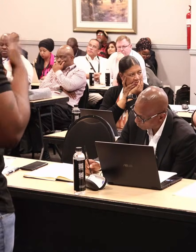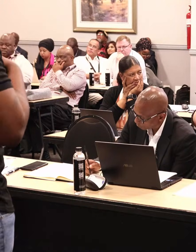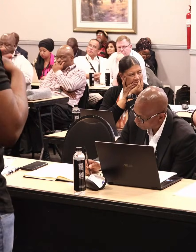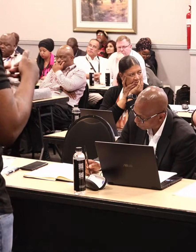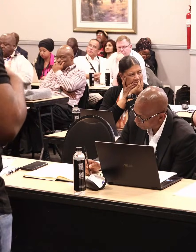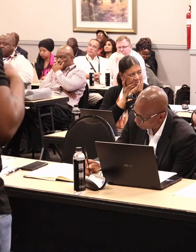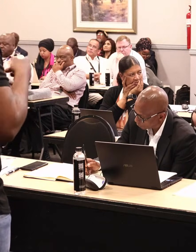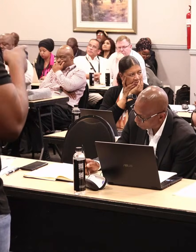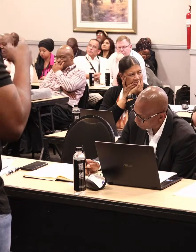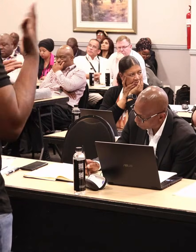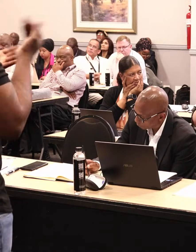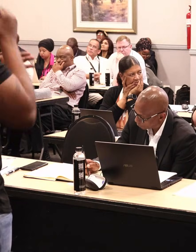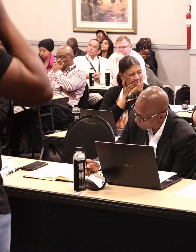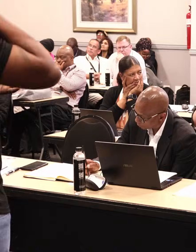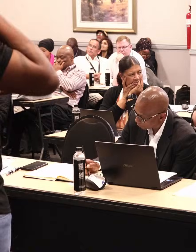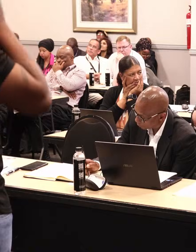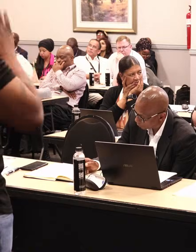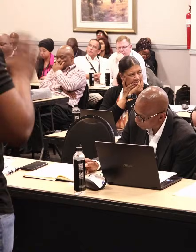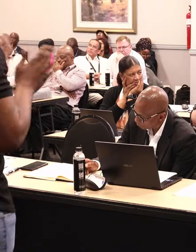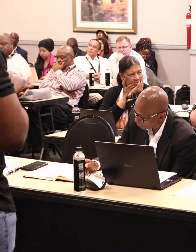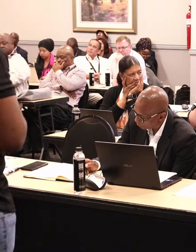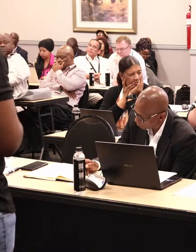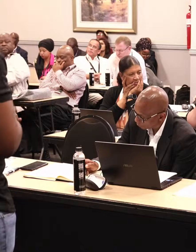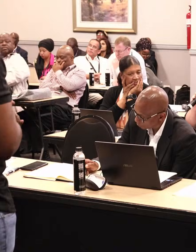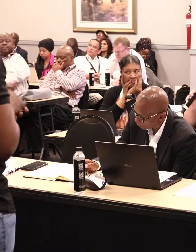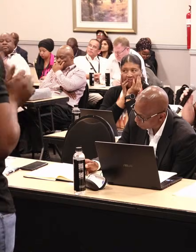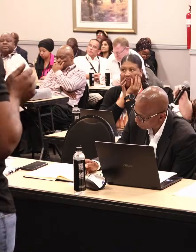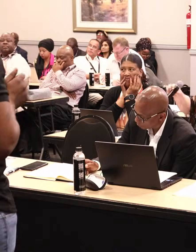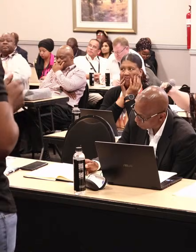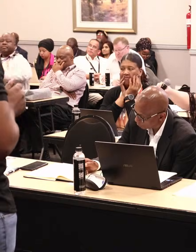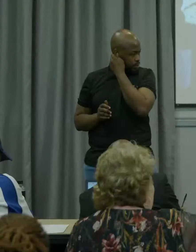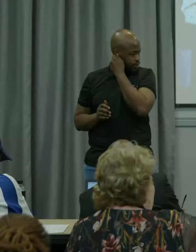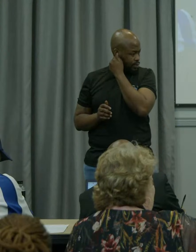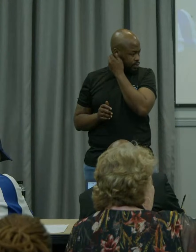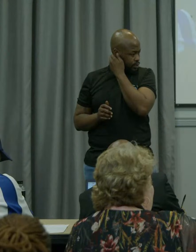being taken into consideration. Thank you, sir.